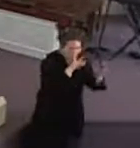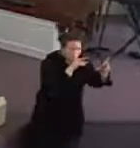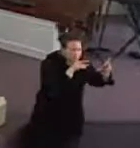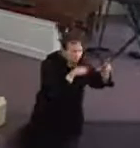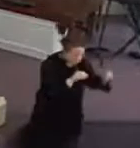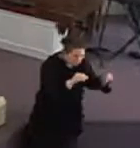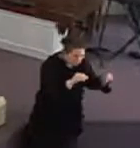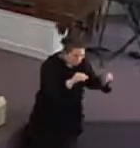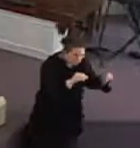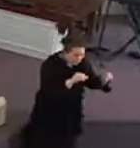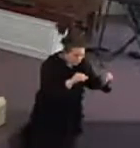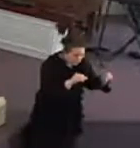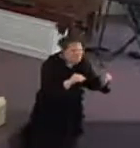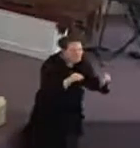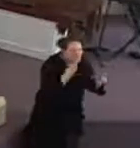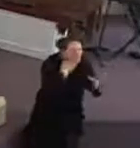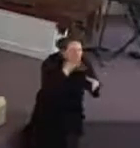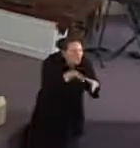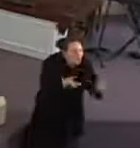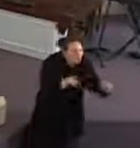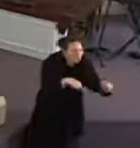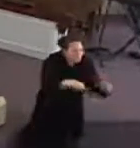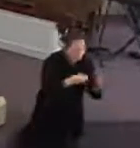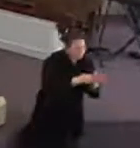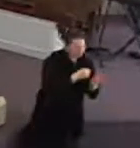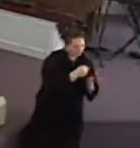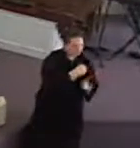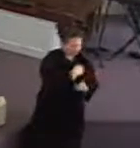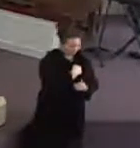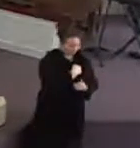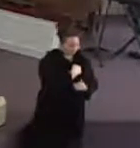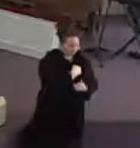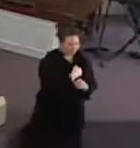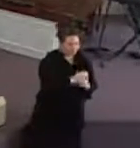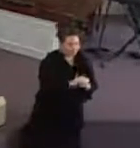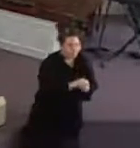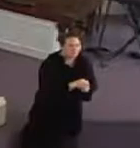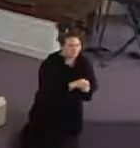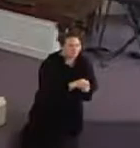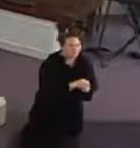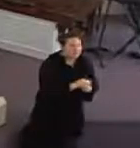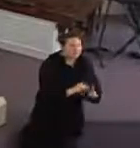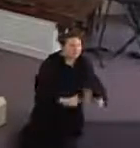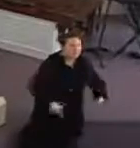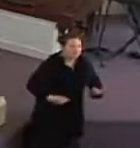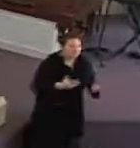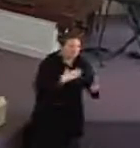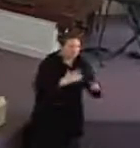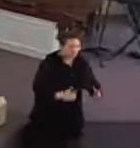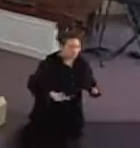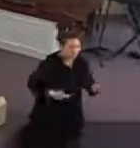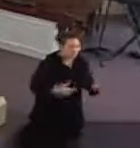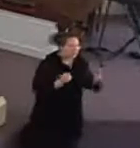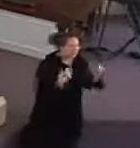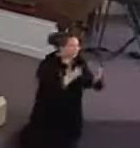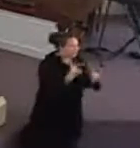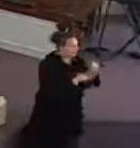reap. Now, I've lived a while in this life to understand a lot of people simply don't believe